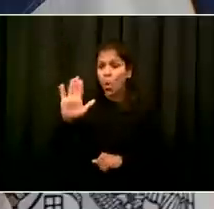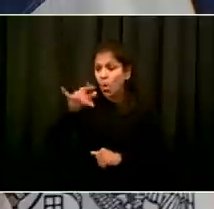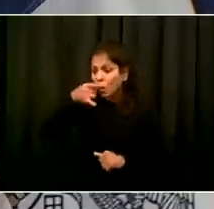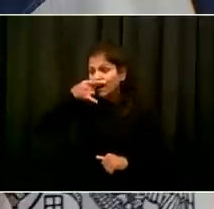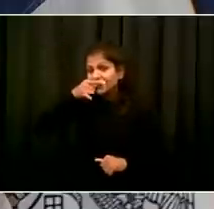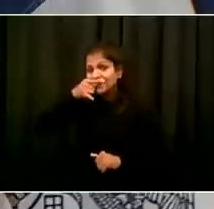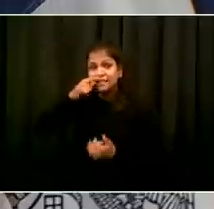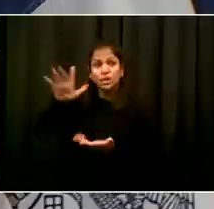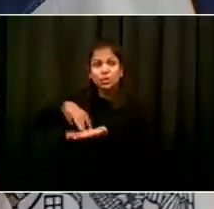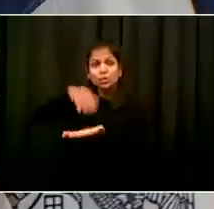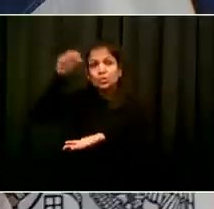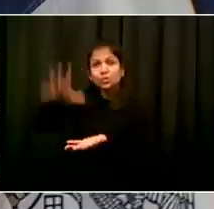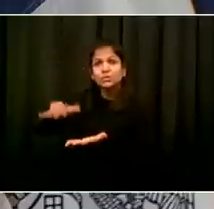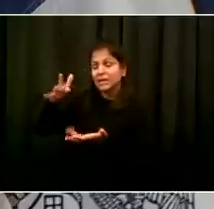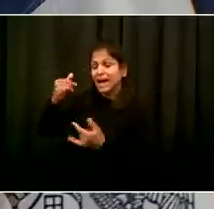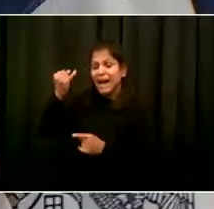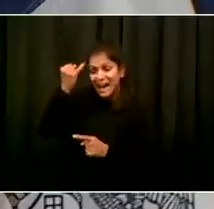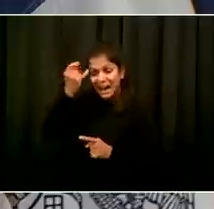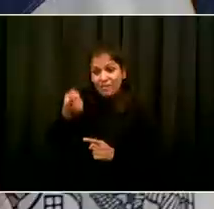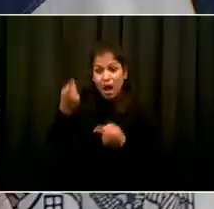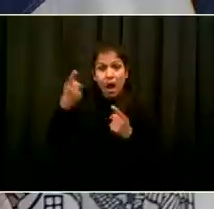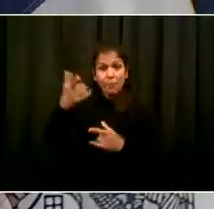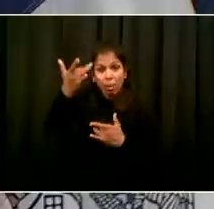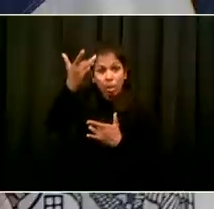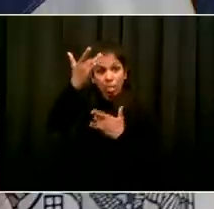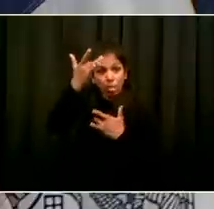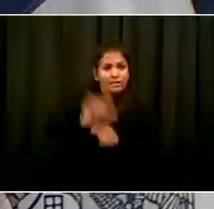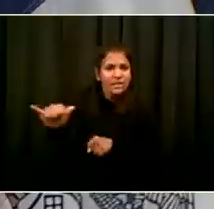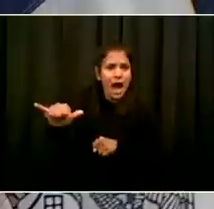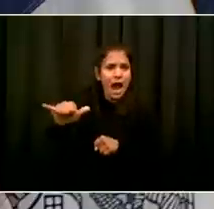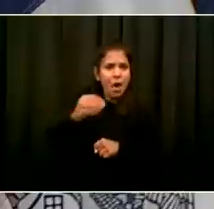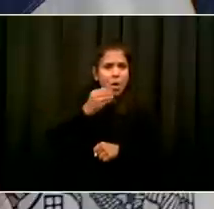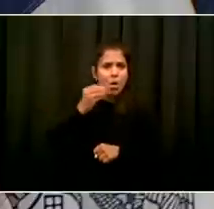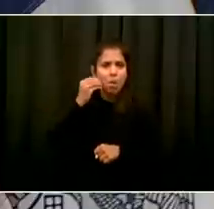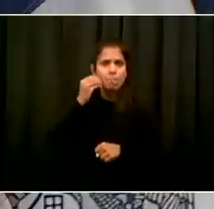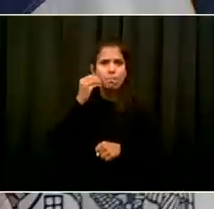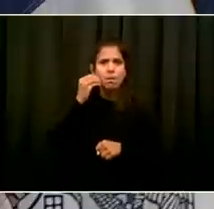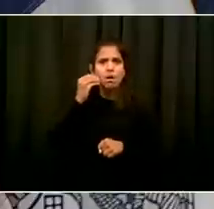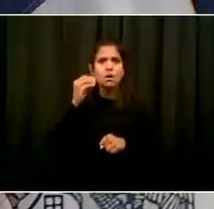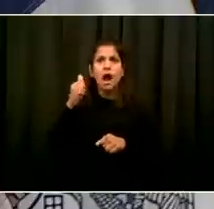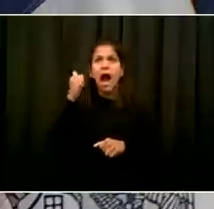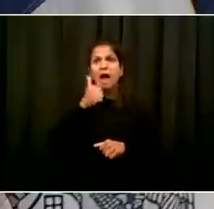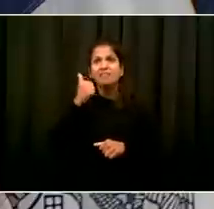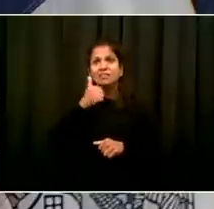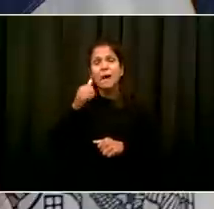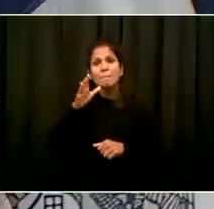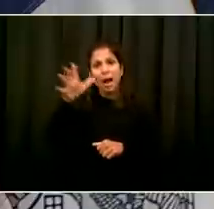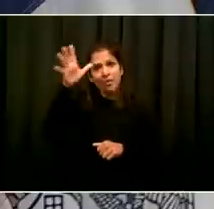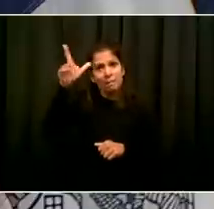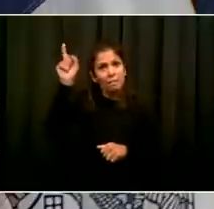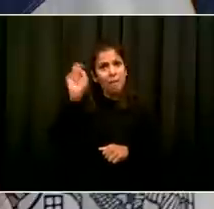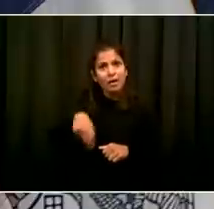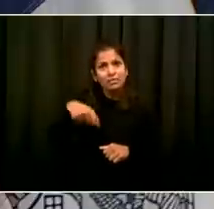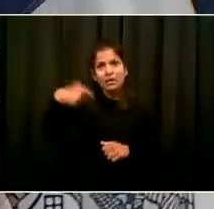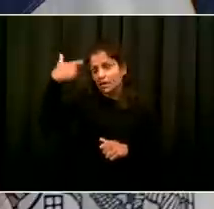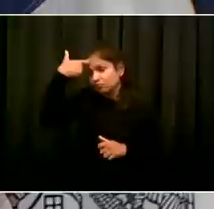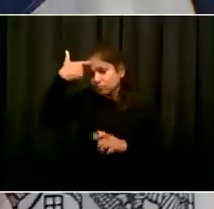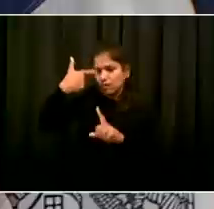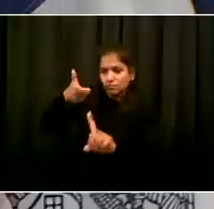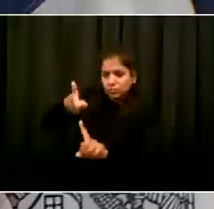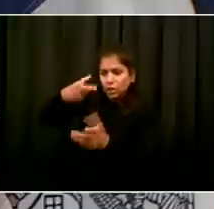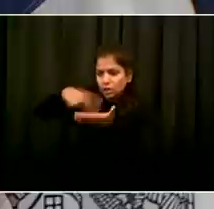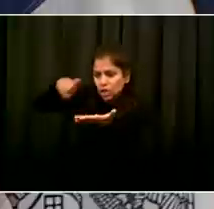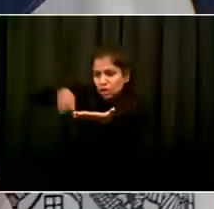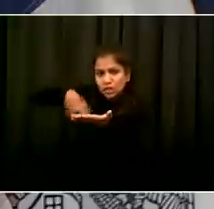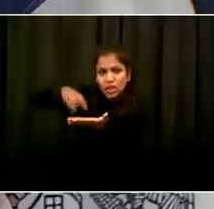a temperature, your child stays home. If you get to, the kid gets to school and there's a temperature, the child goes to isolation, is sent home. So there really